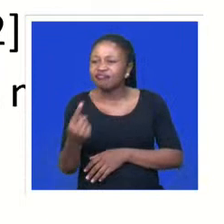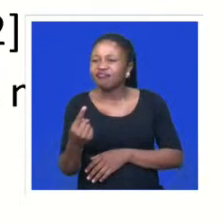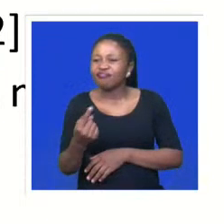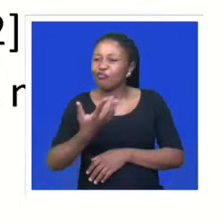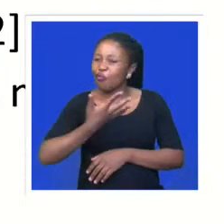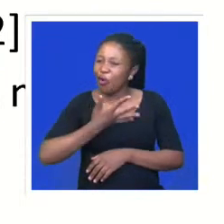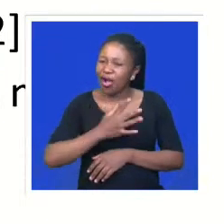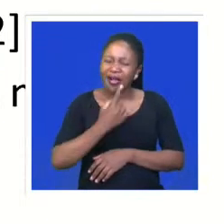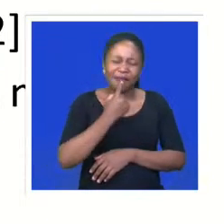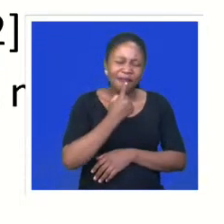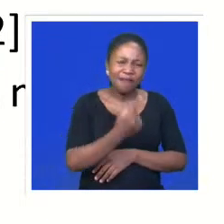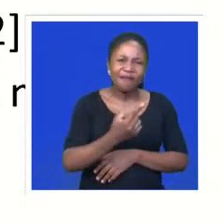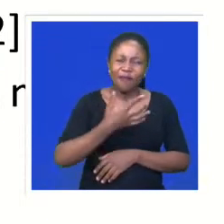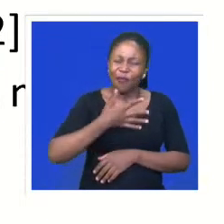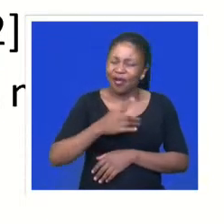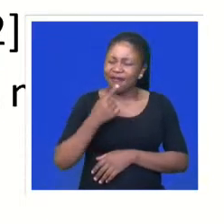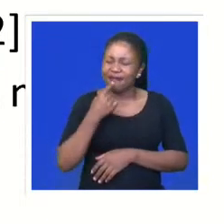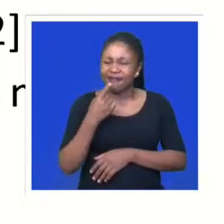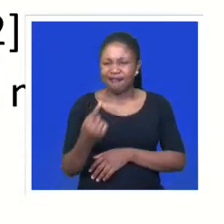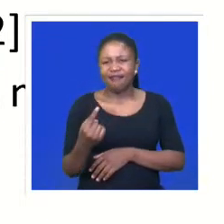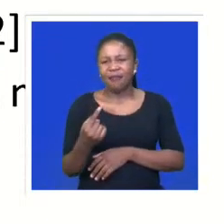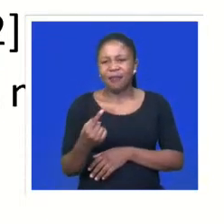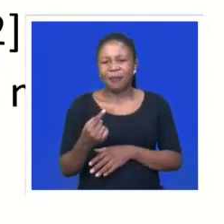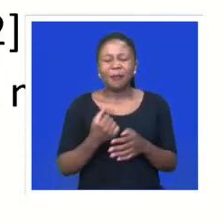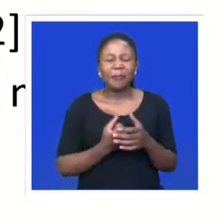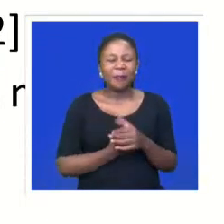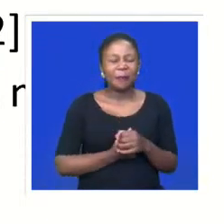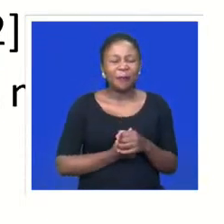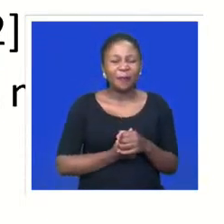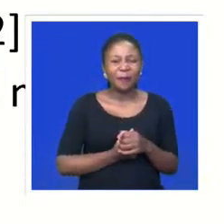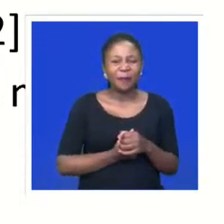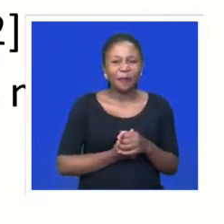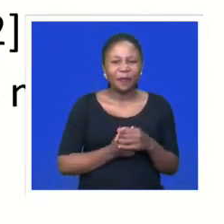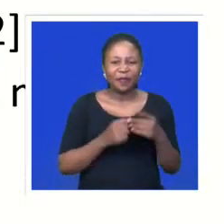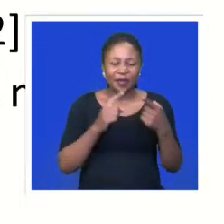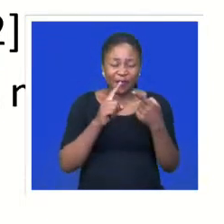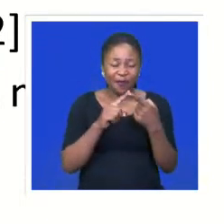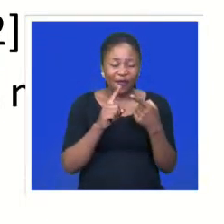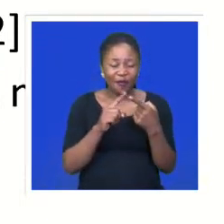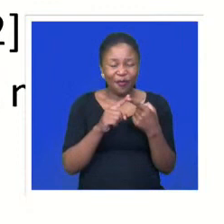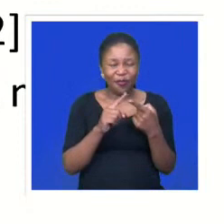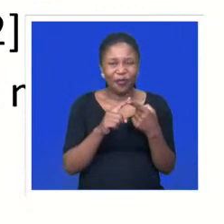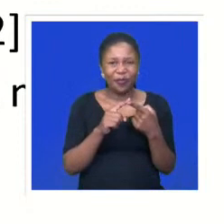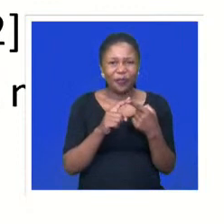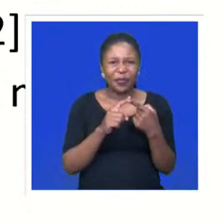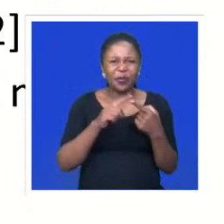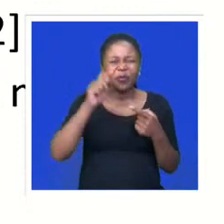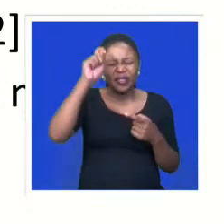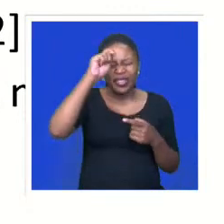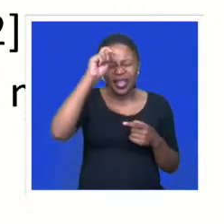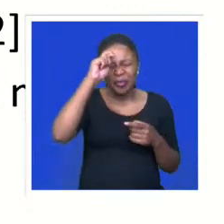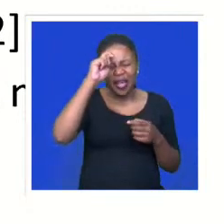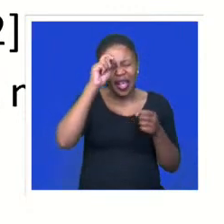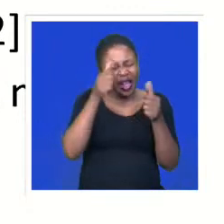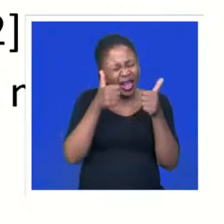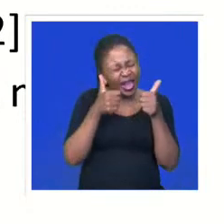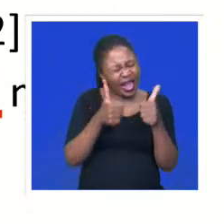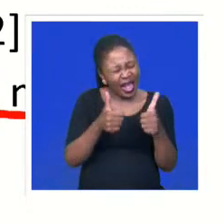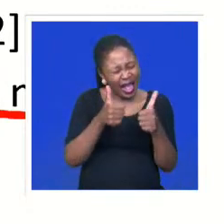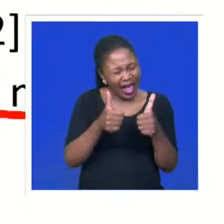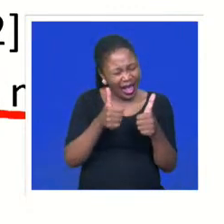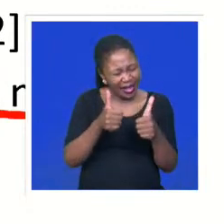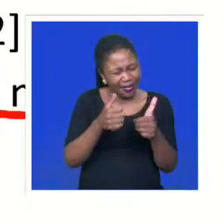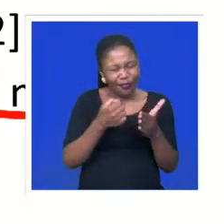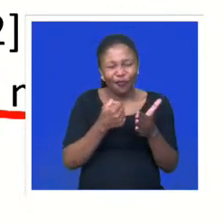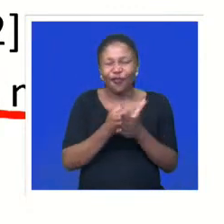number 4. Do you think God was justified to create man on the last